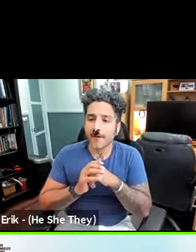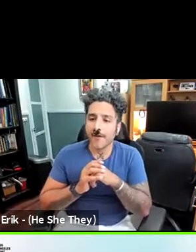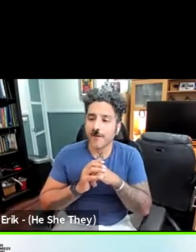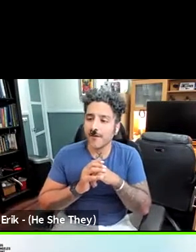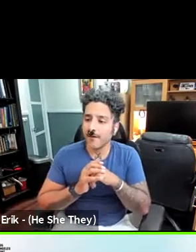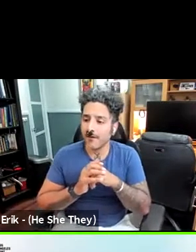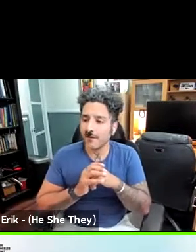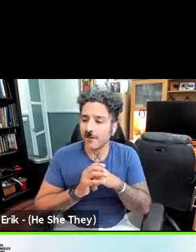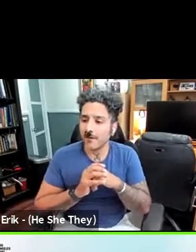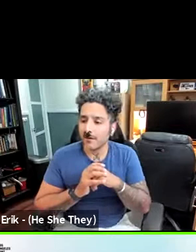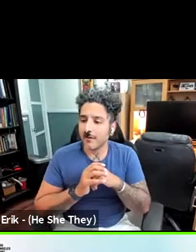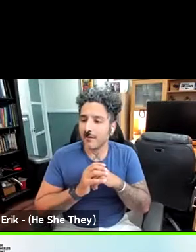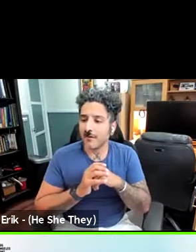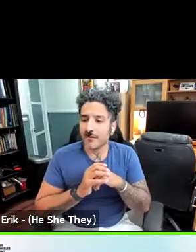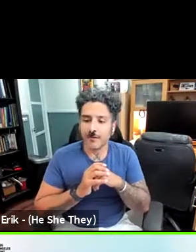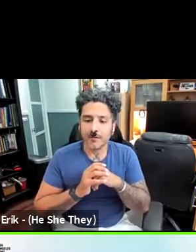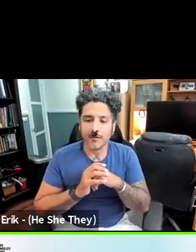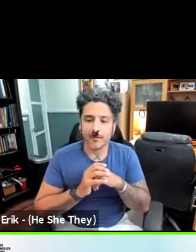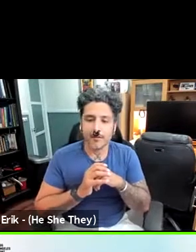Okay.